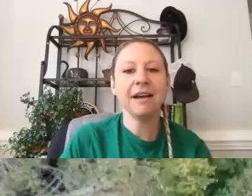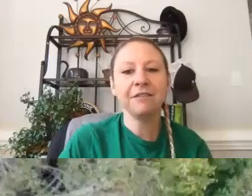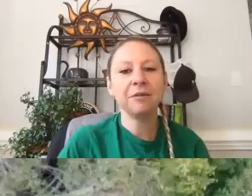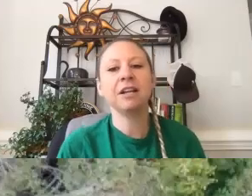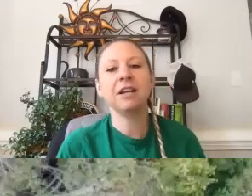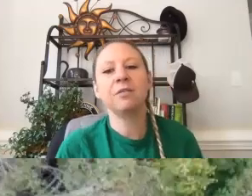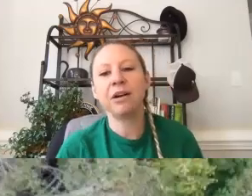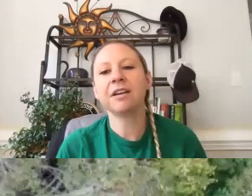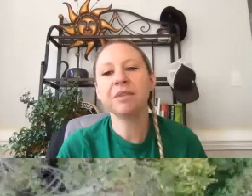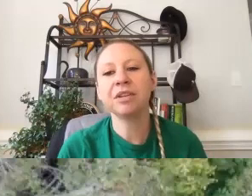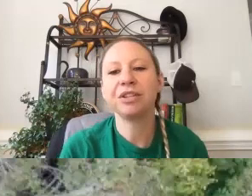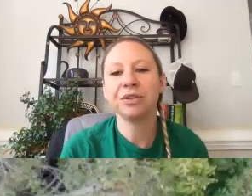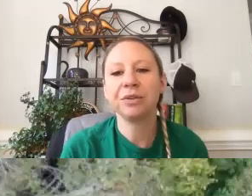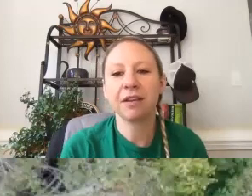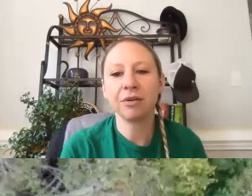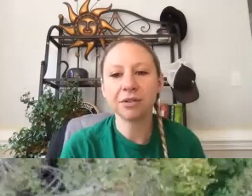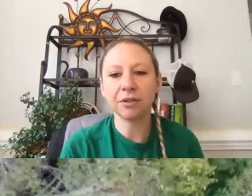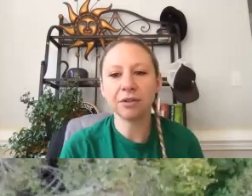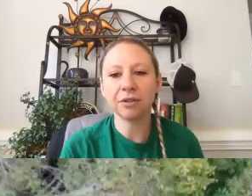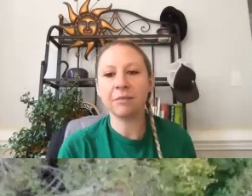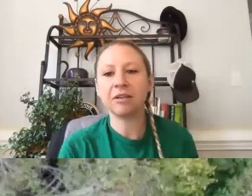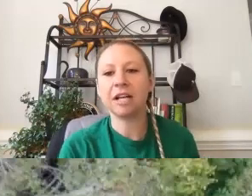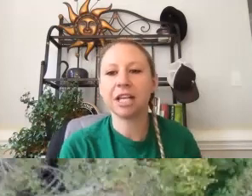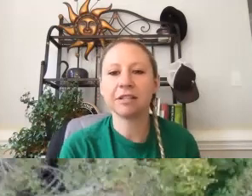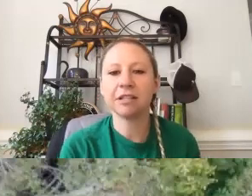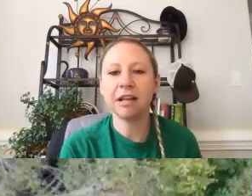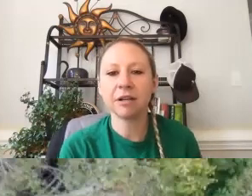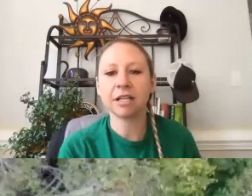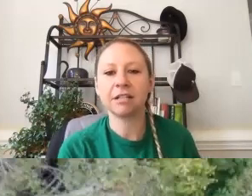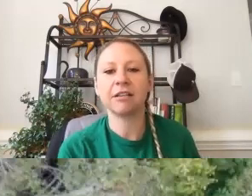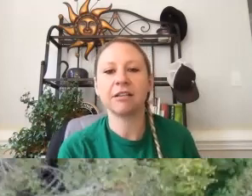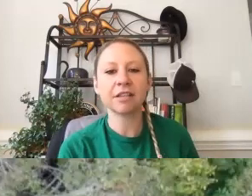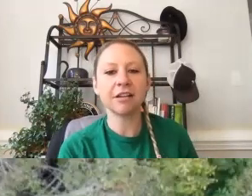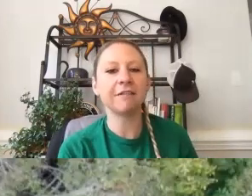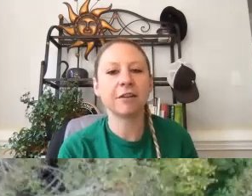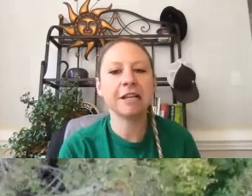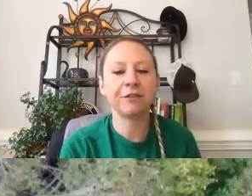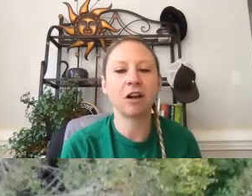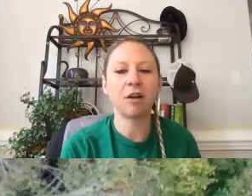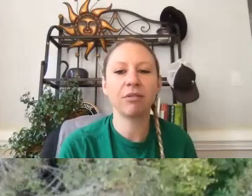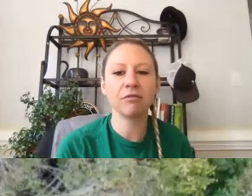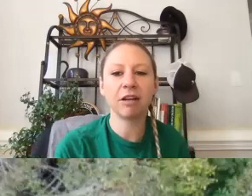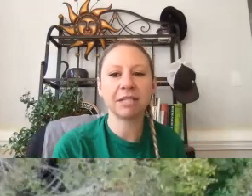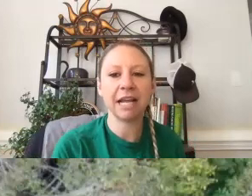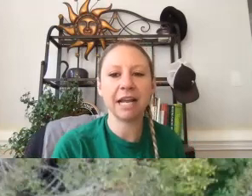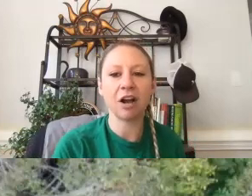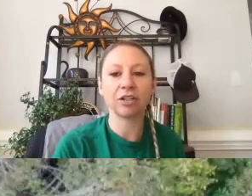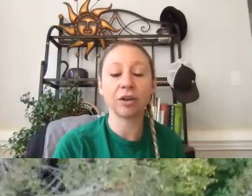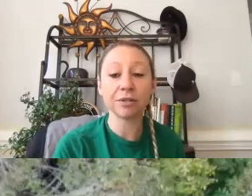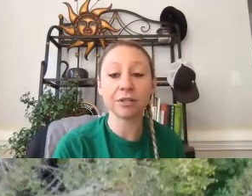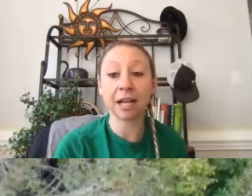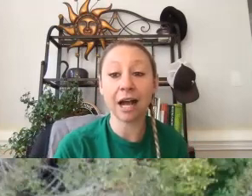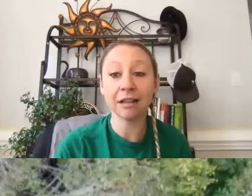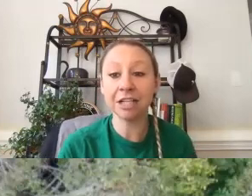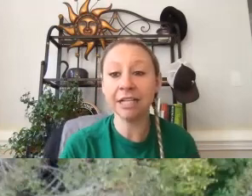Hello, everyone. Welcome to the Coastal Environmental Educators Network and to North Carolina 4-H for our program today on